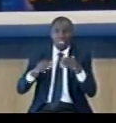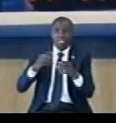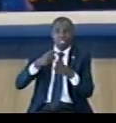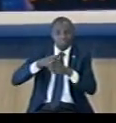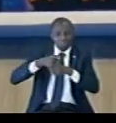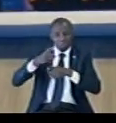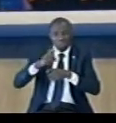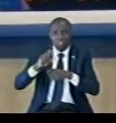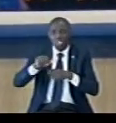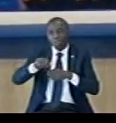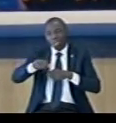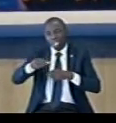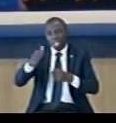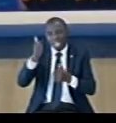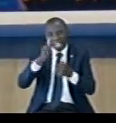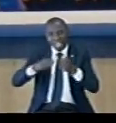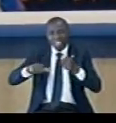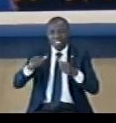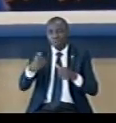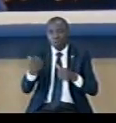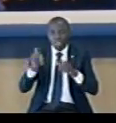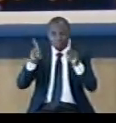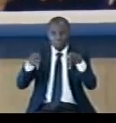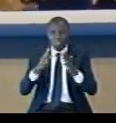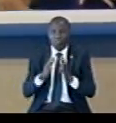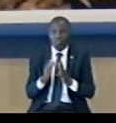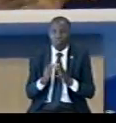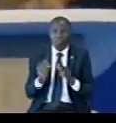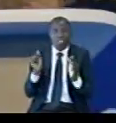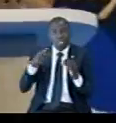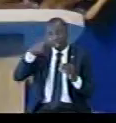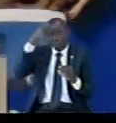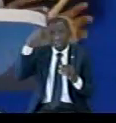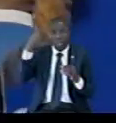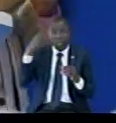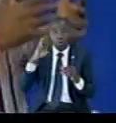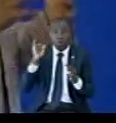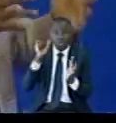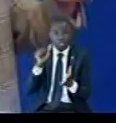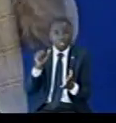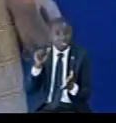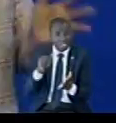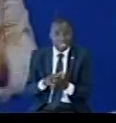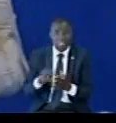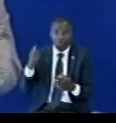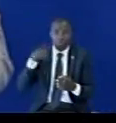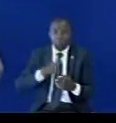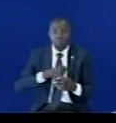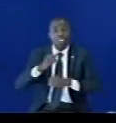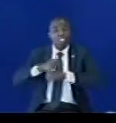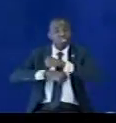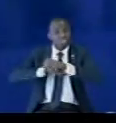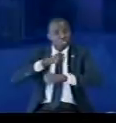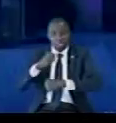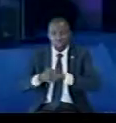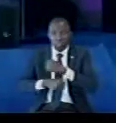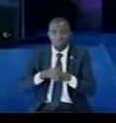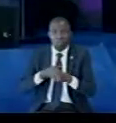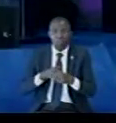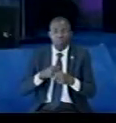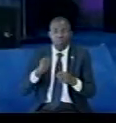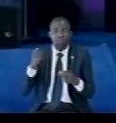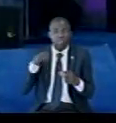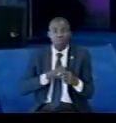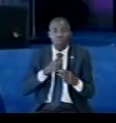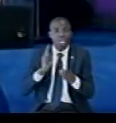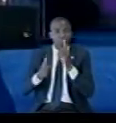wounding any other person. And because of that, we suffer. We're talking